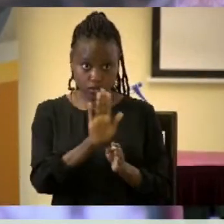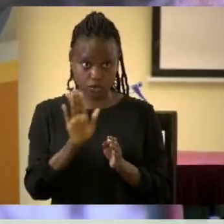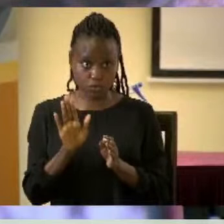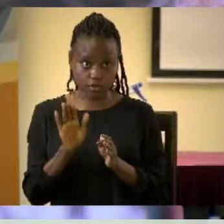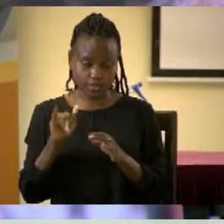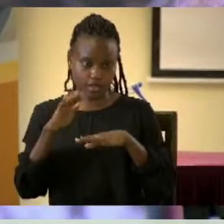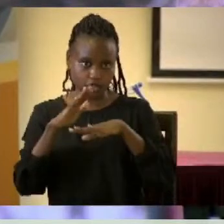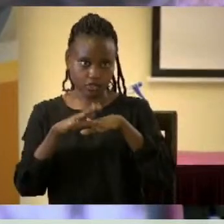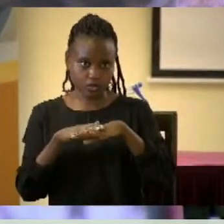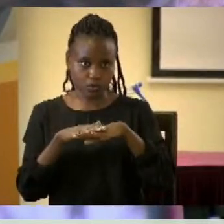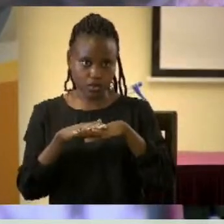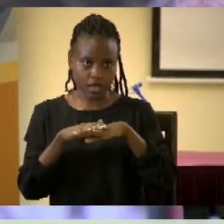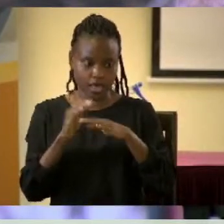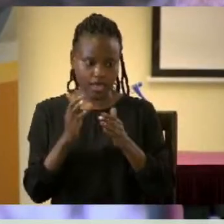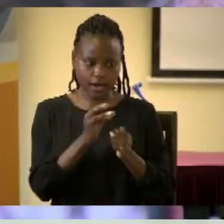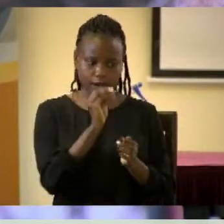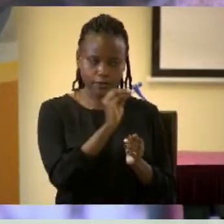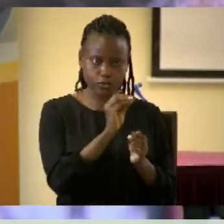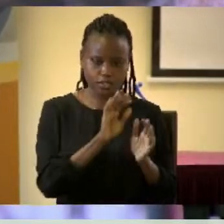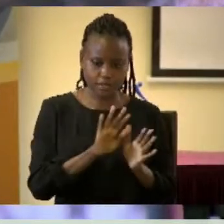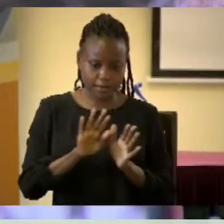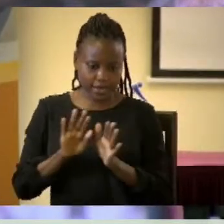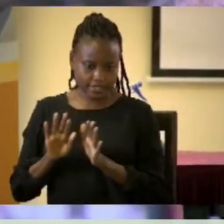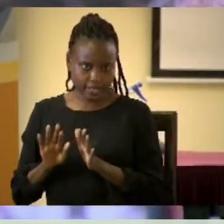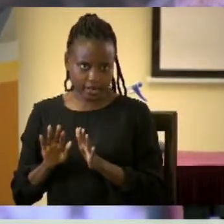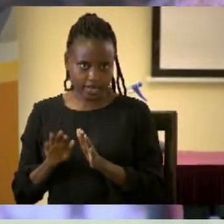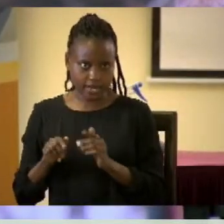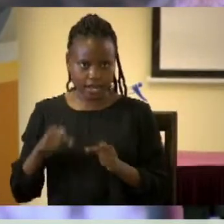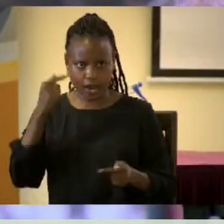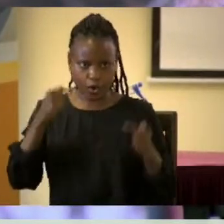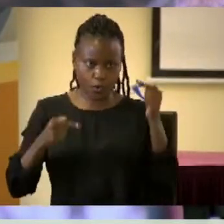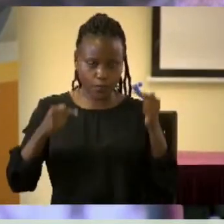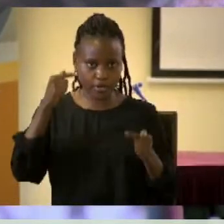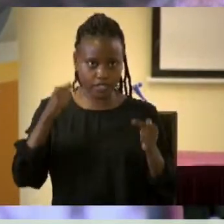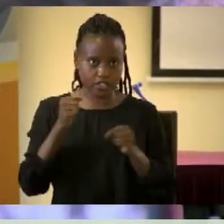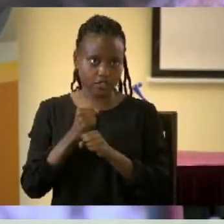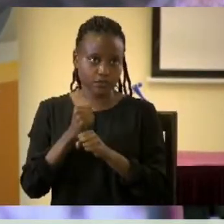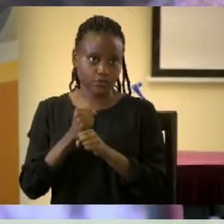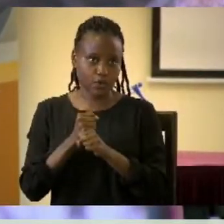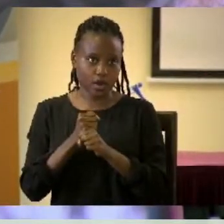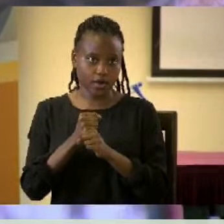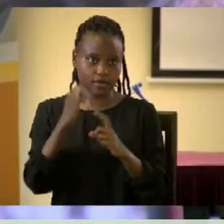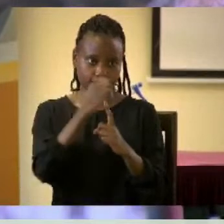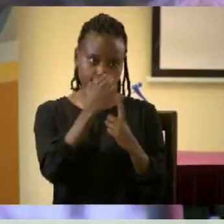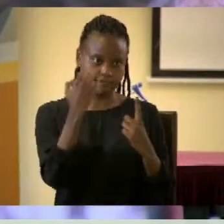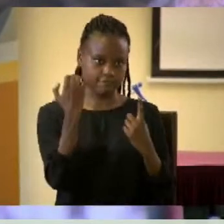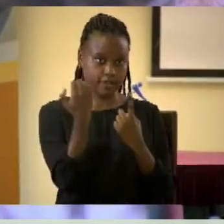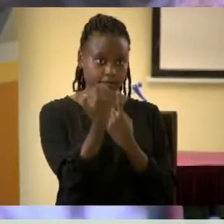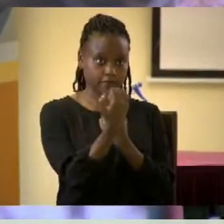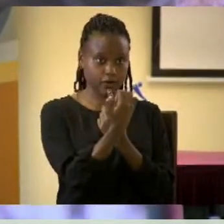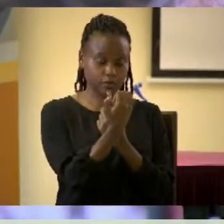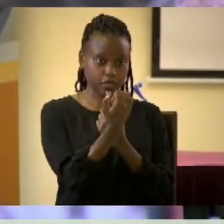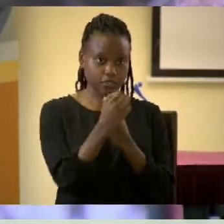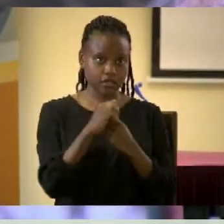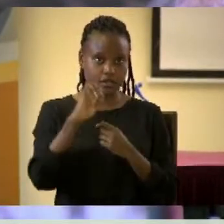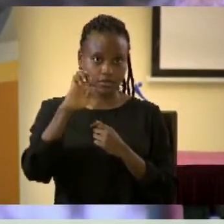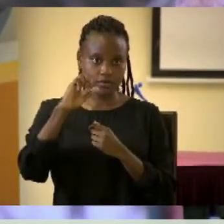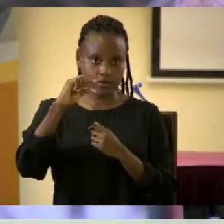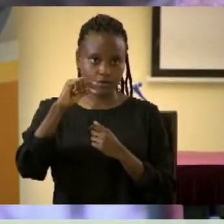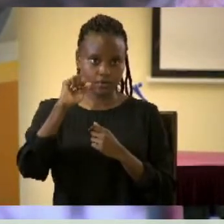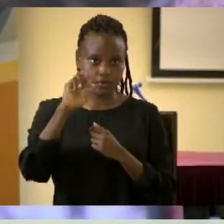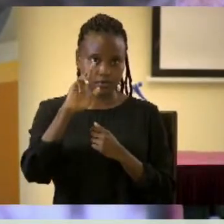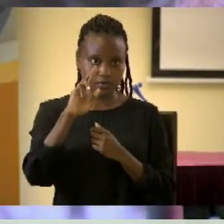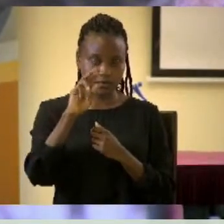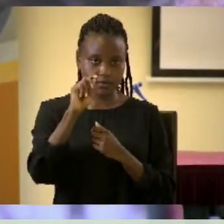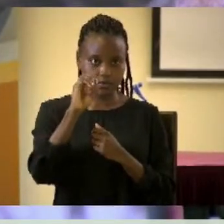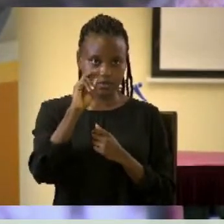apart in an increasingly competitive career environment. Egerton University is the youngest